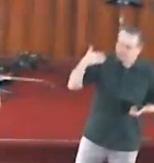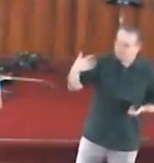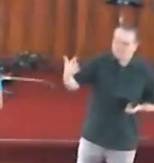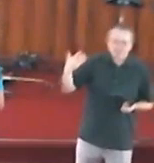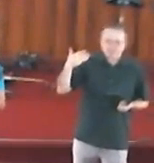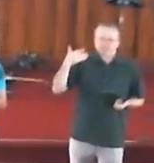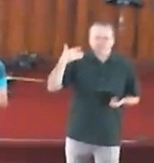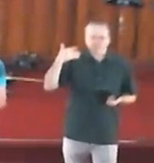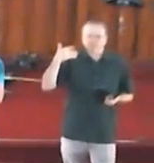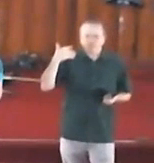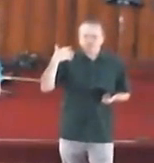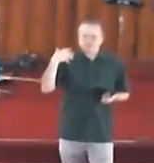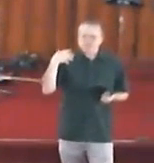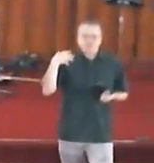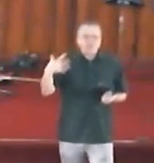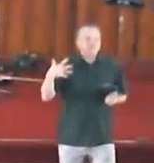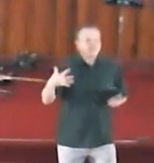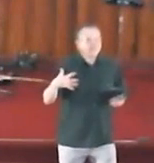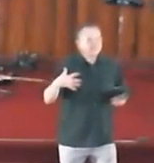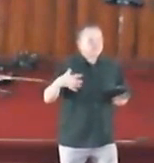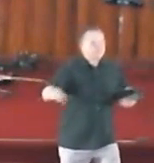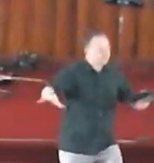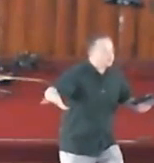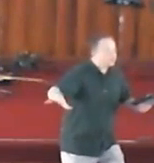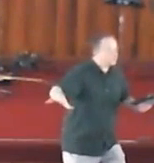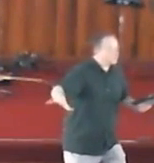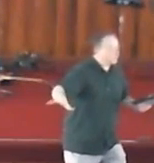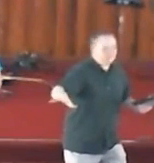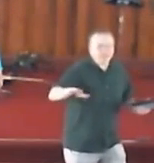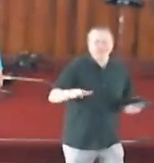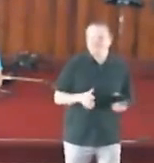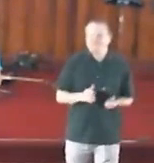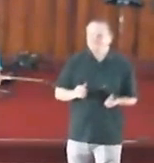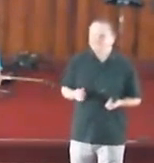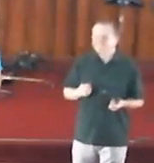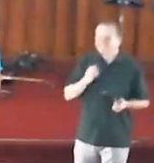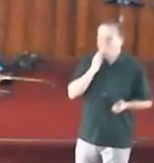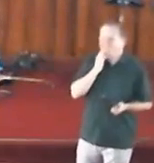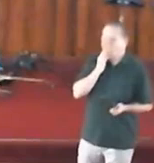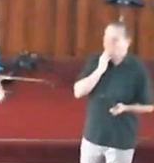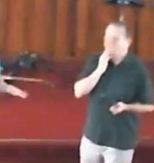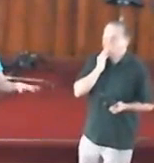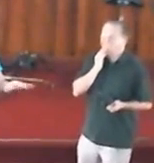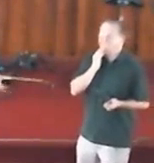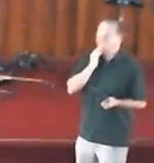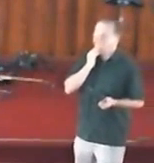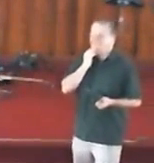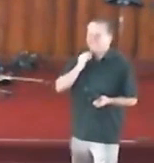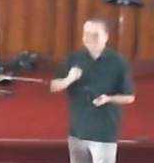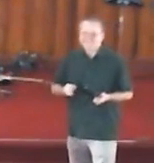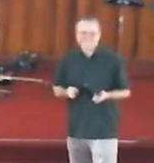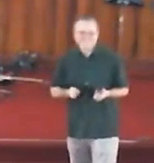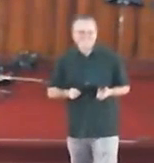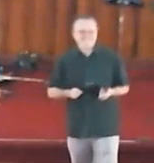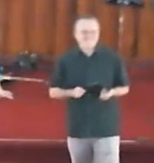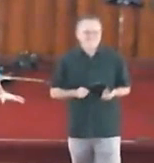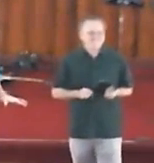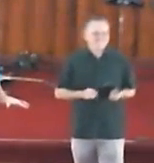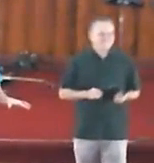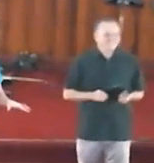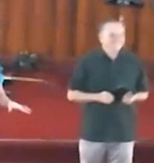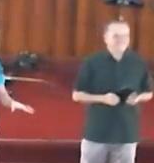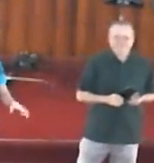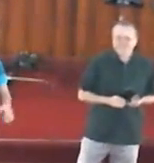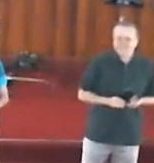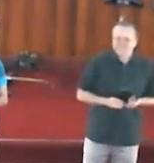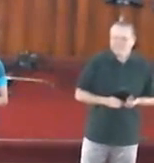por siglos cuando temblaba la gente decía, uy, Dios está enojado. For centuries, whenever there was an earthquake, people would say, oh, God must